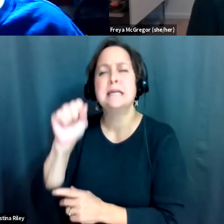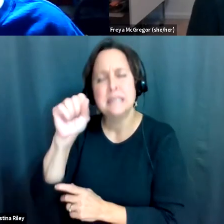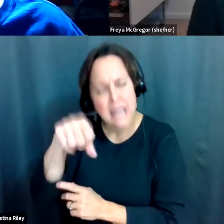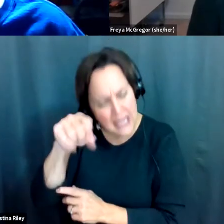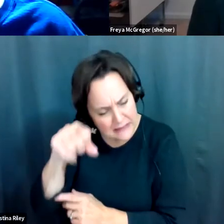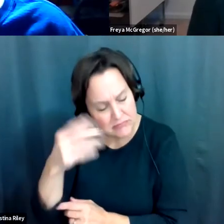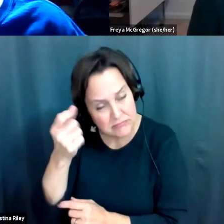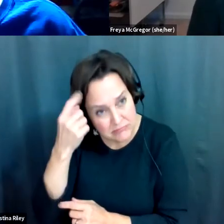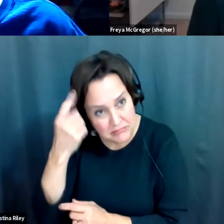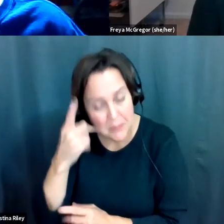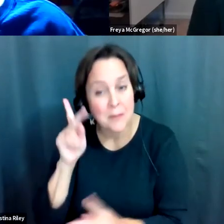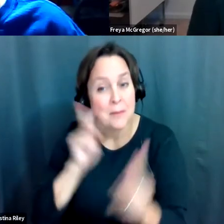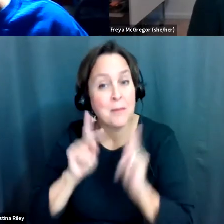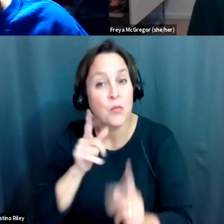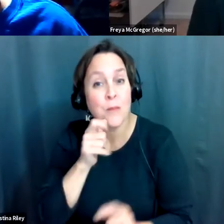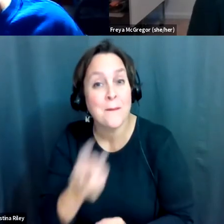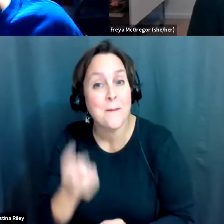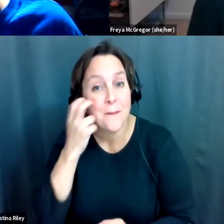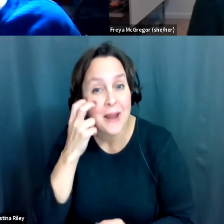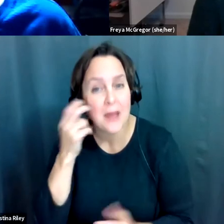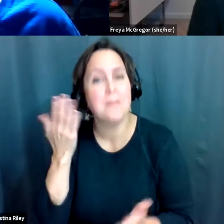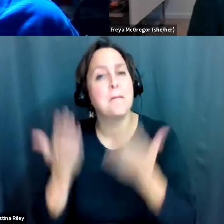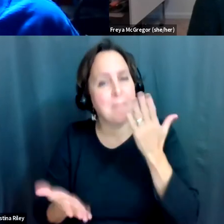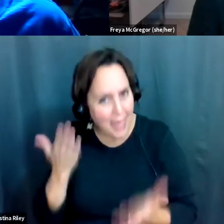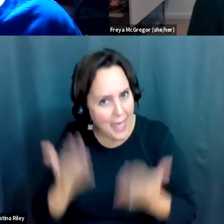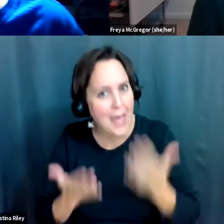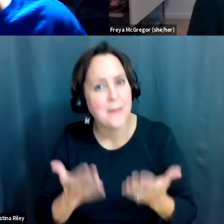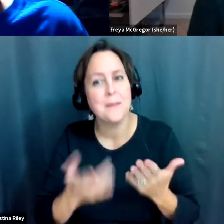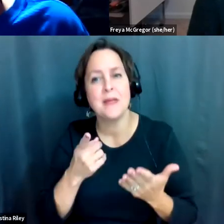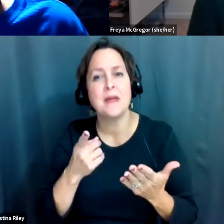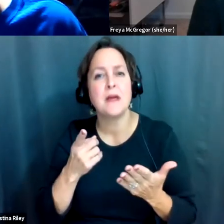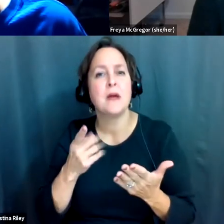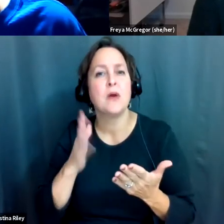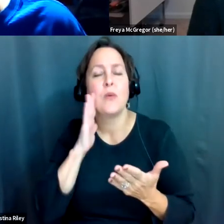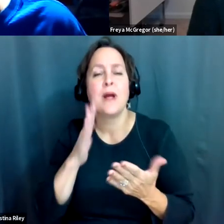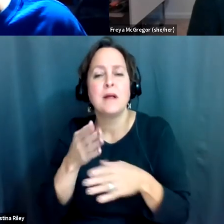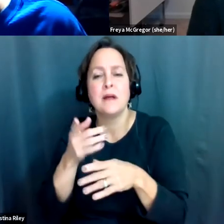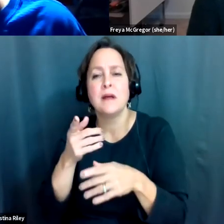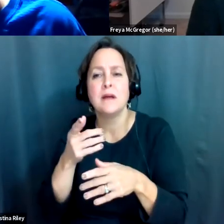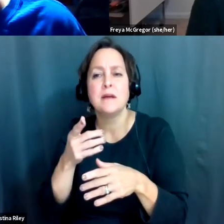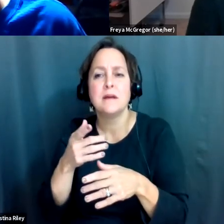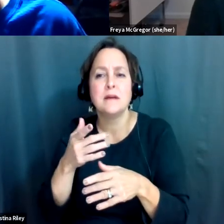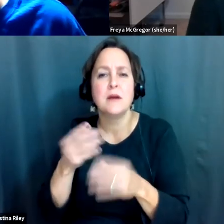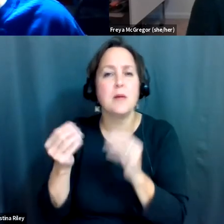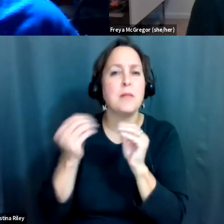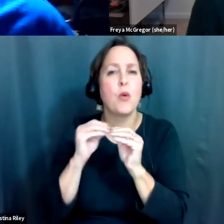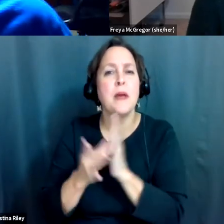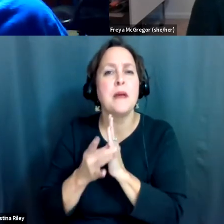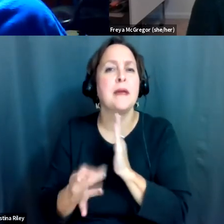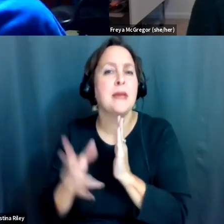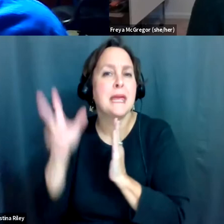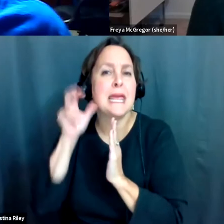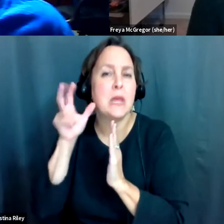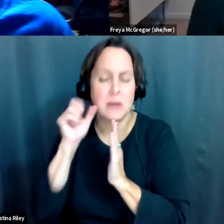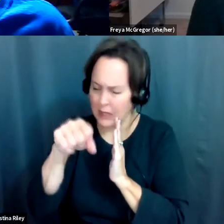people who are blind may attempt to make better use of the hearing they have. There is no question about